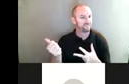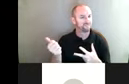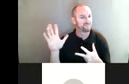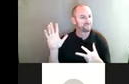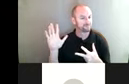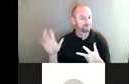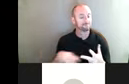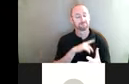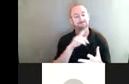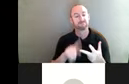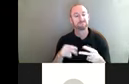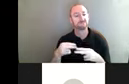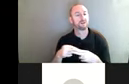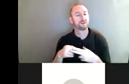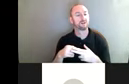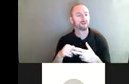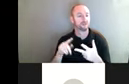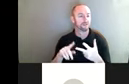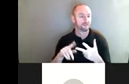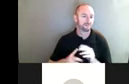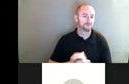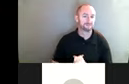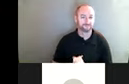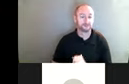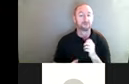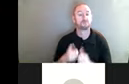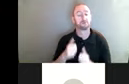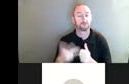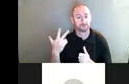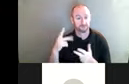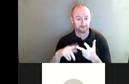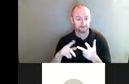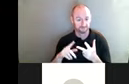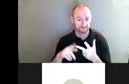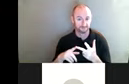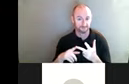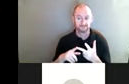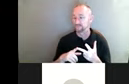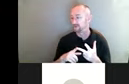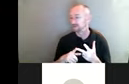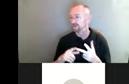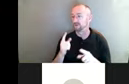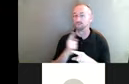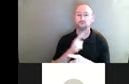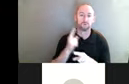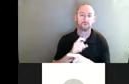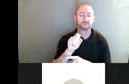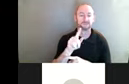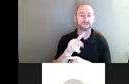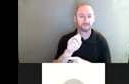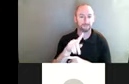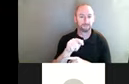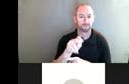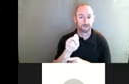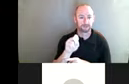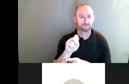can go to the next slide now. And problem number three with the original state plan coordinate system is you